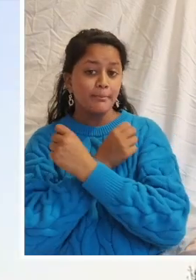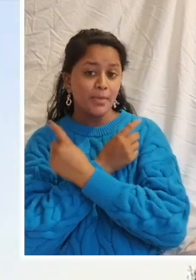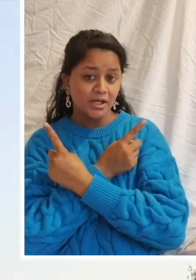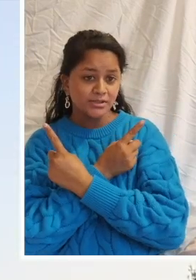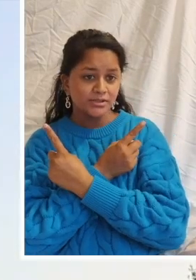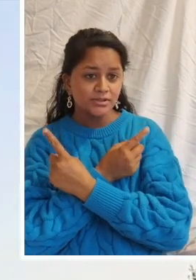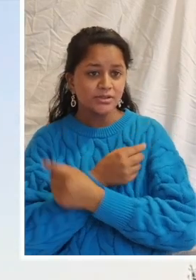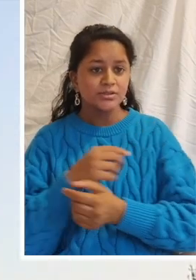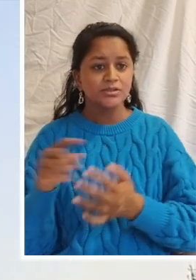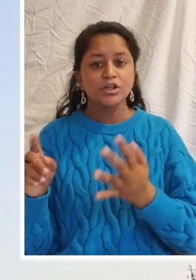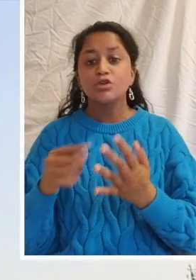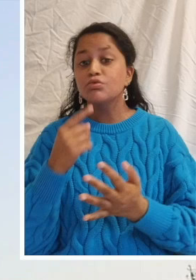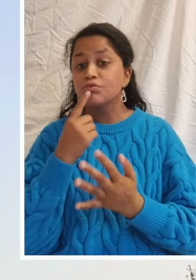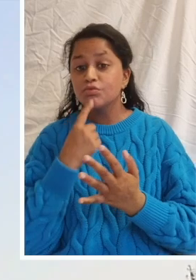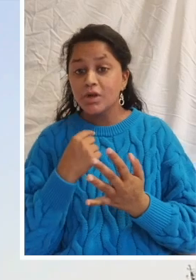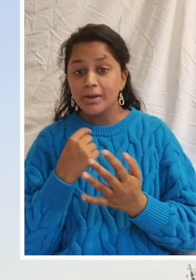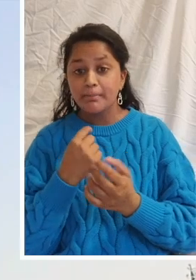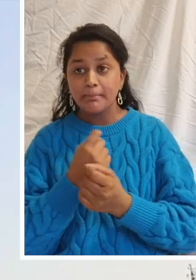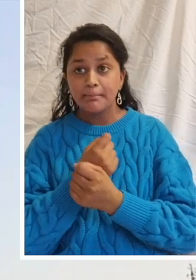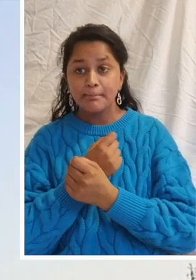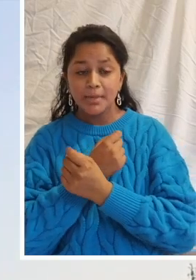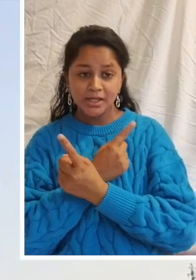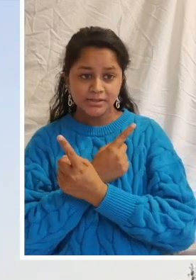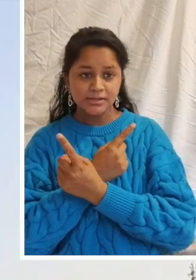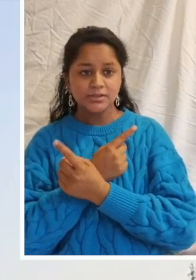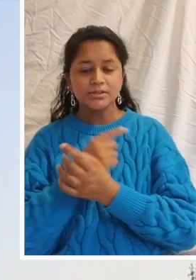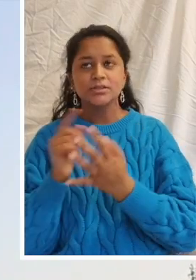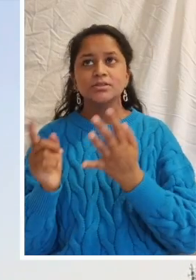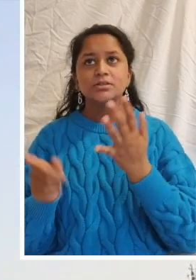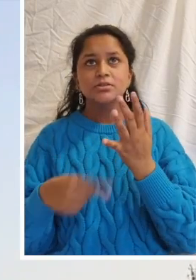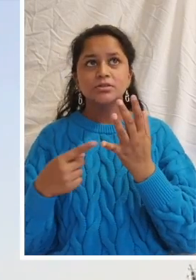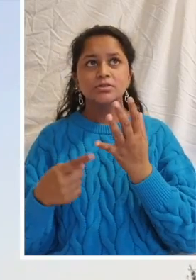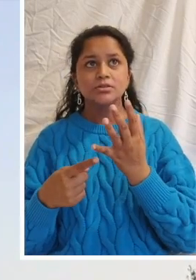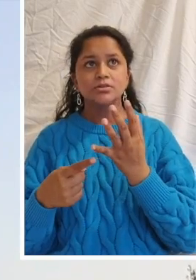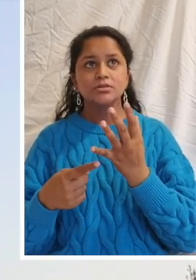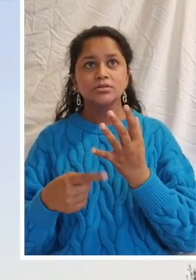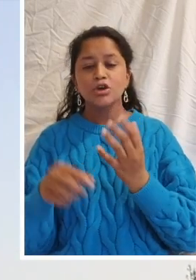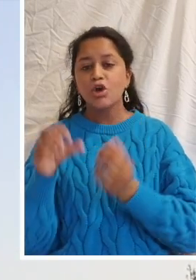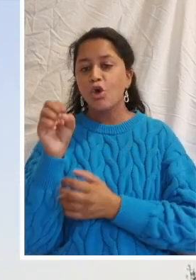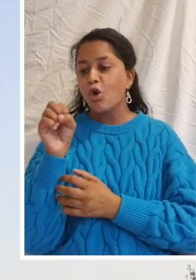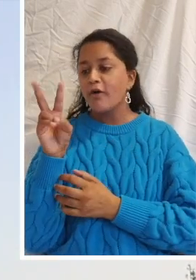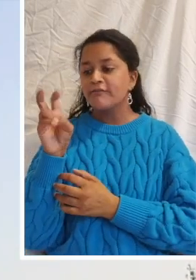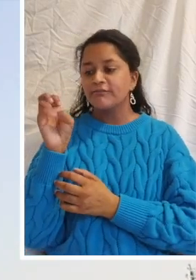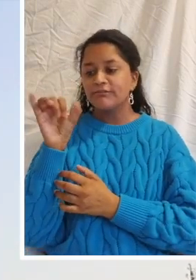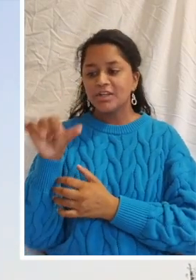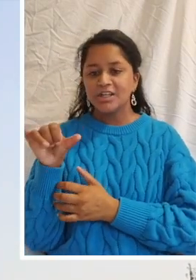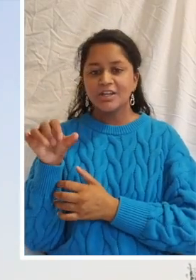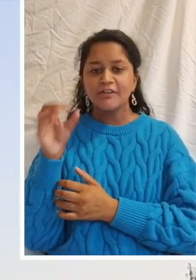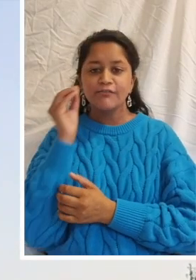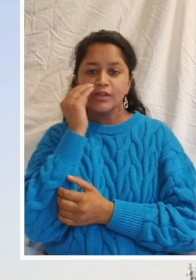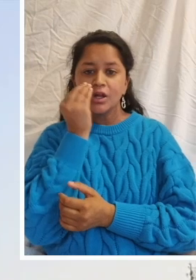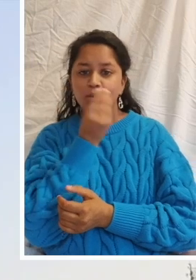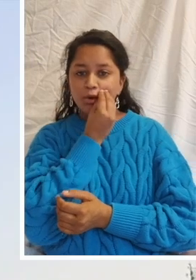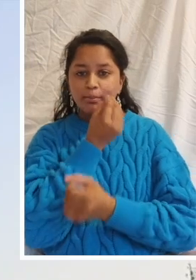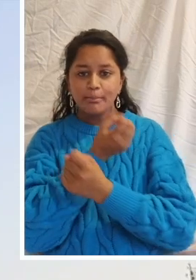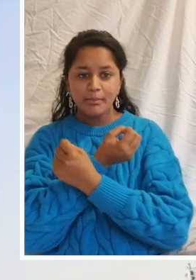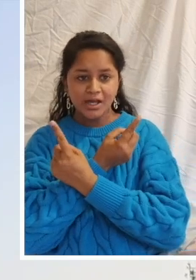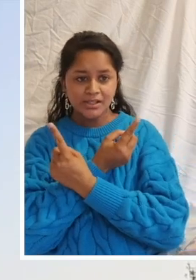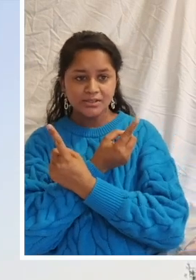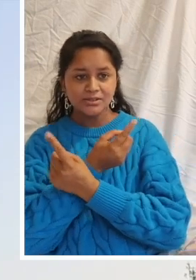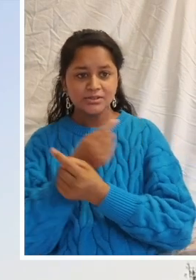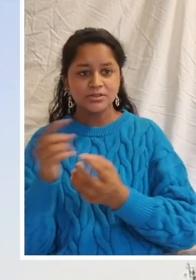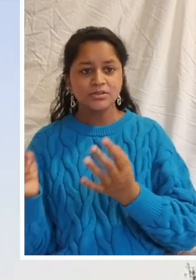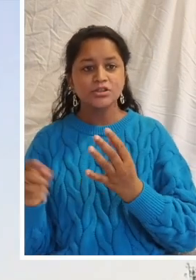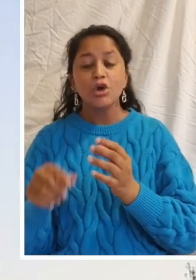unique subspecies of brown bats, the Grand Cayman brown bat. We have the red